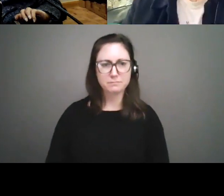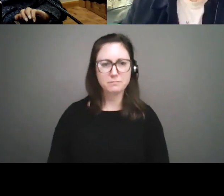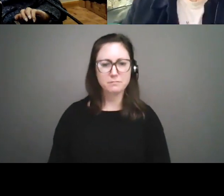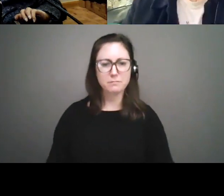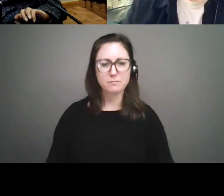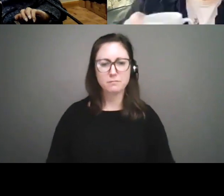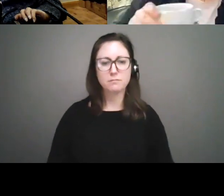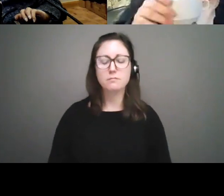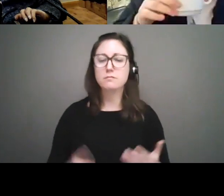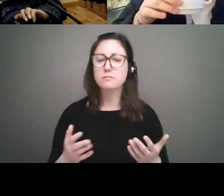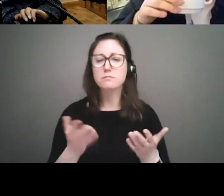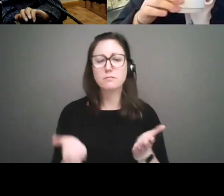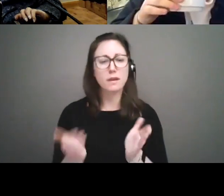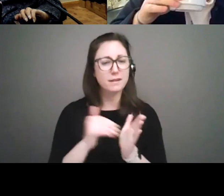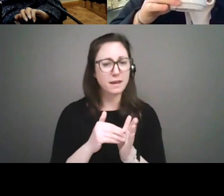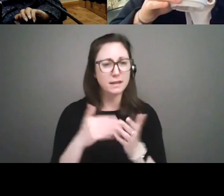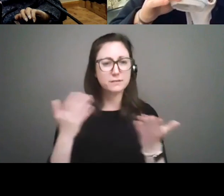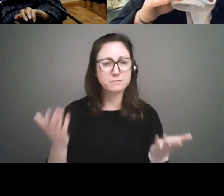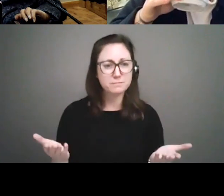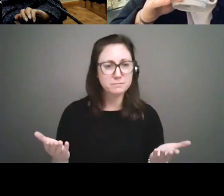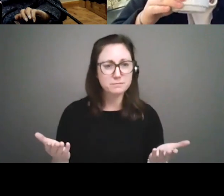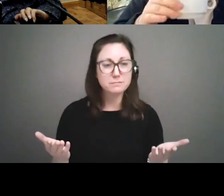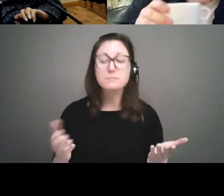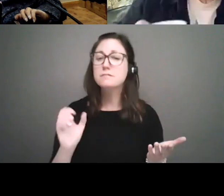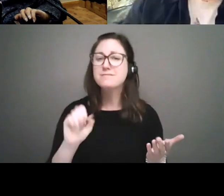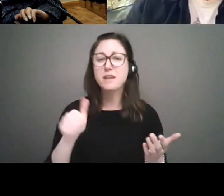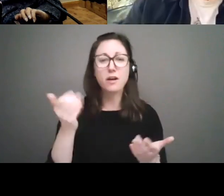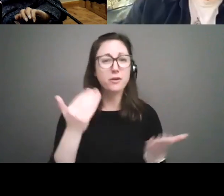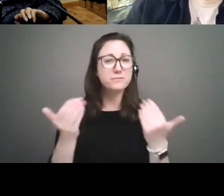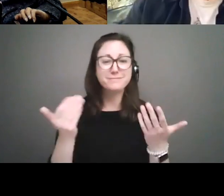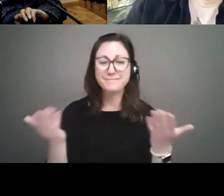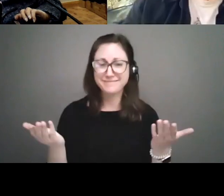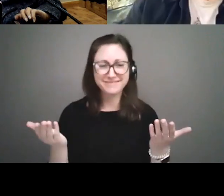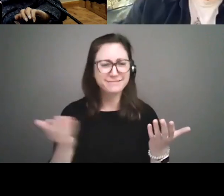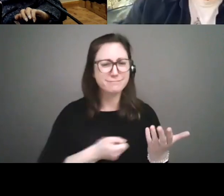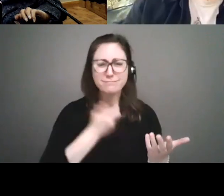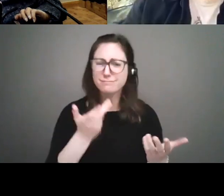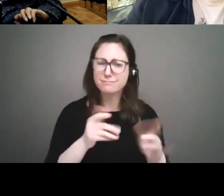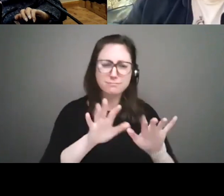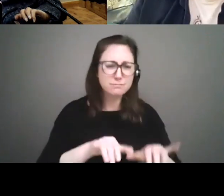So once again, I think, yes, other people, please express your